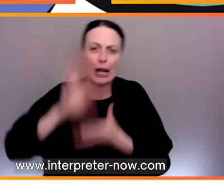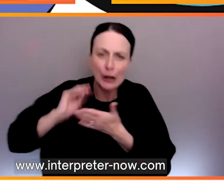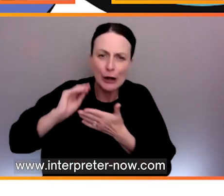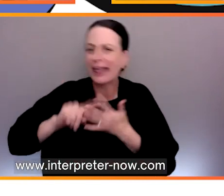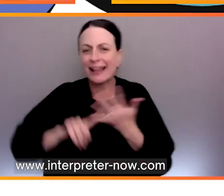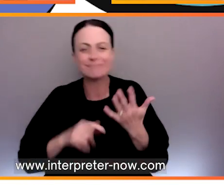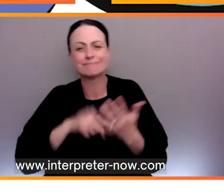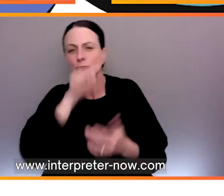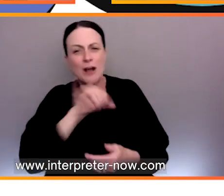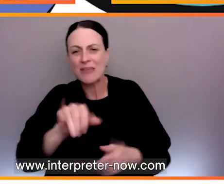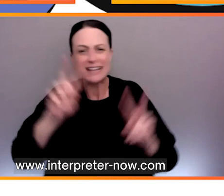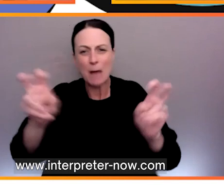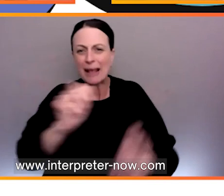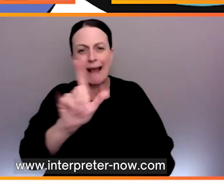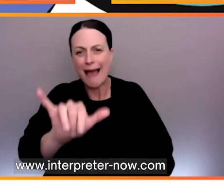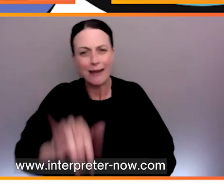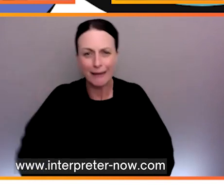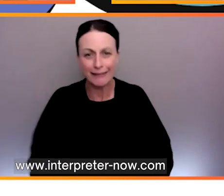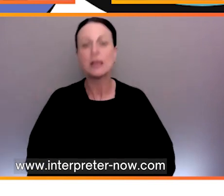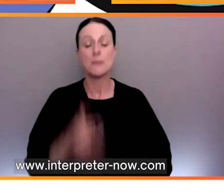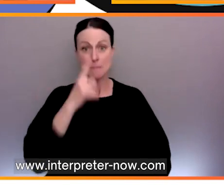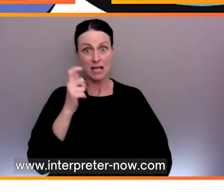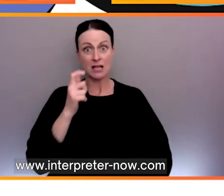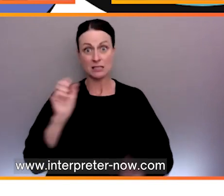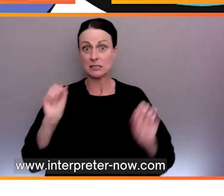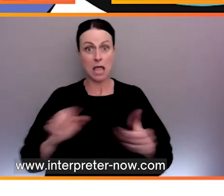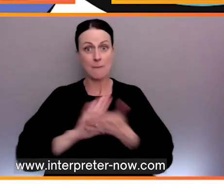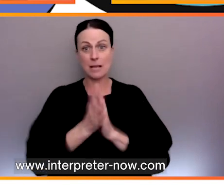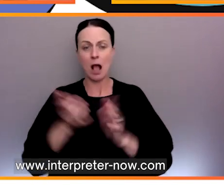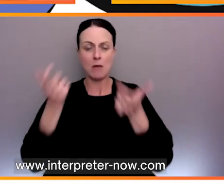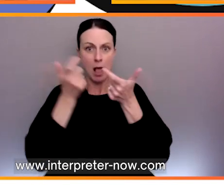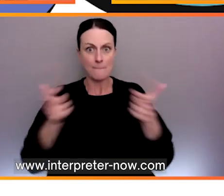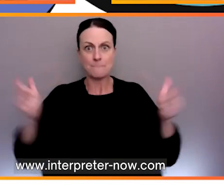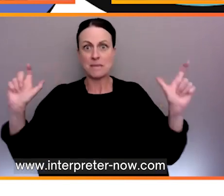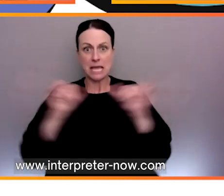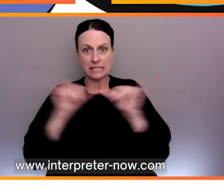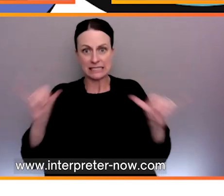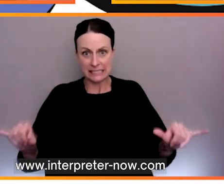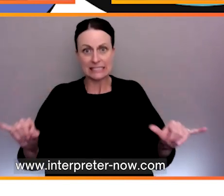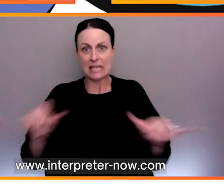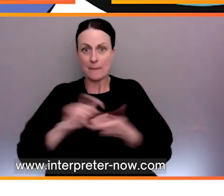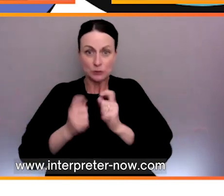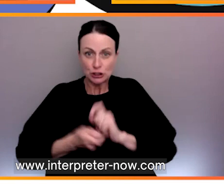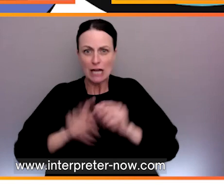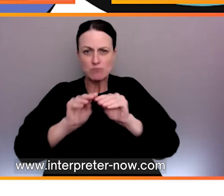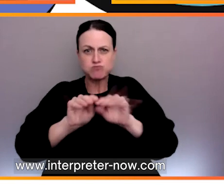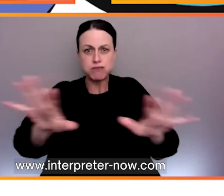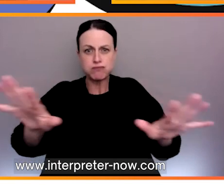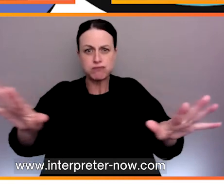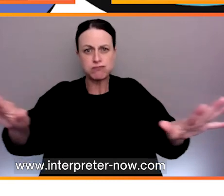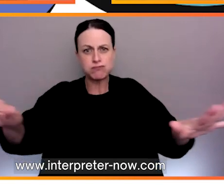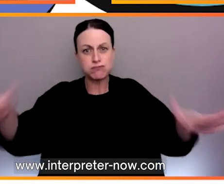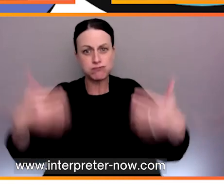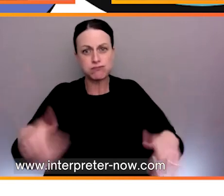little bit. So your book has several different parts in it, and the first one is recognize, and I think that is